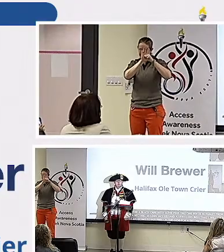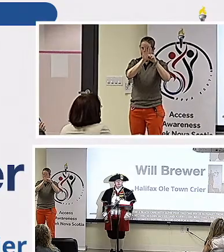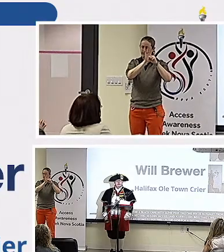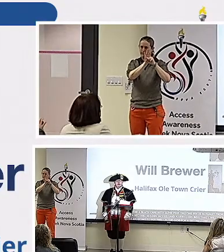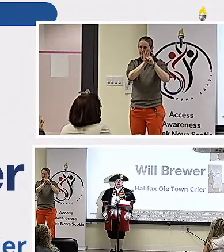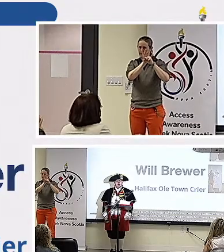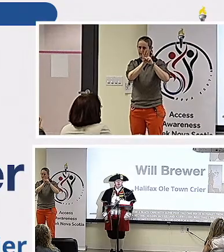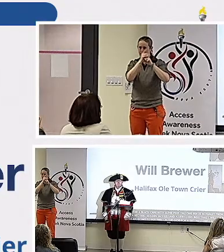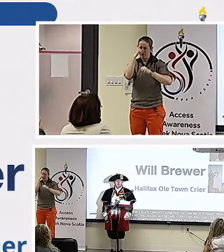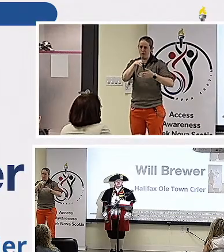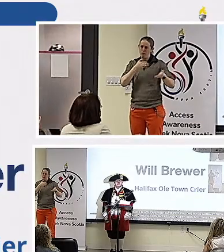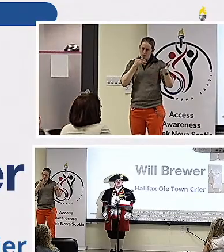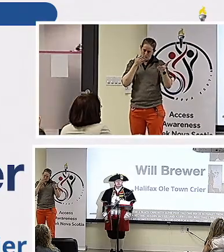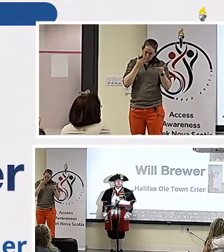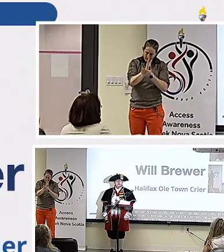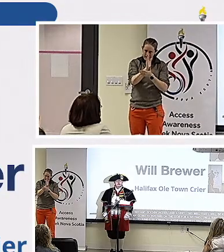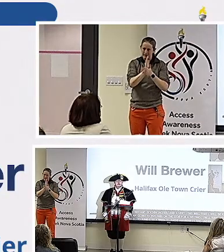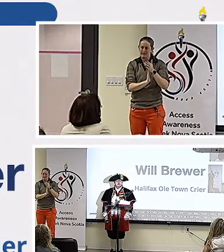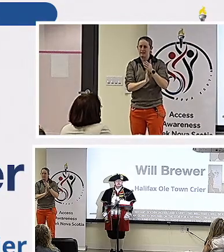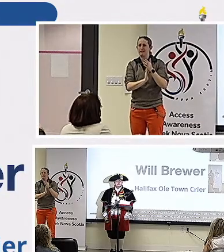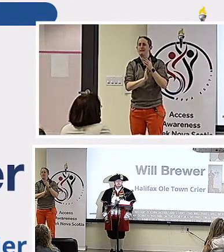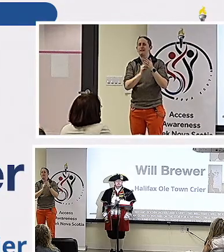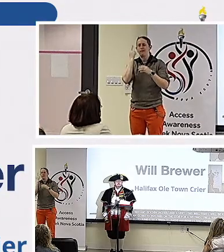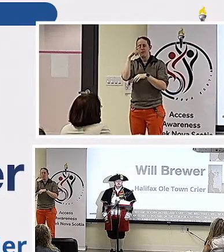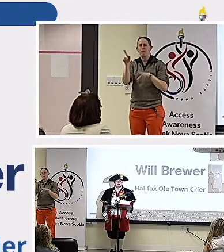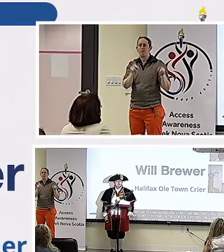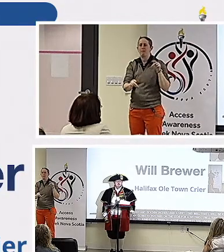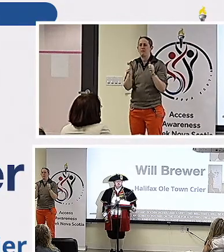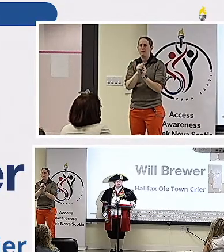and well-being of persons with disabilities.